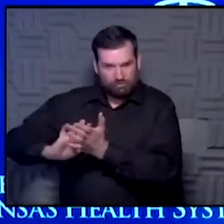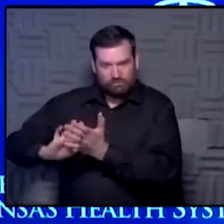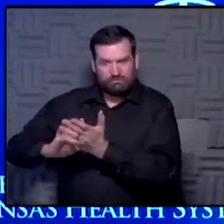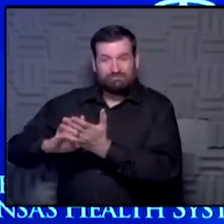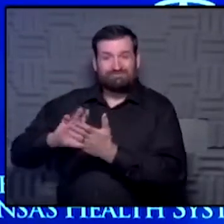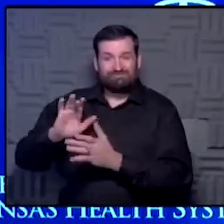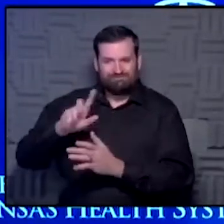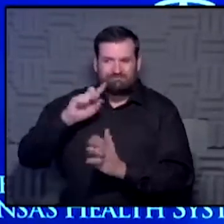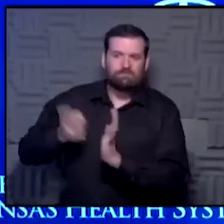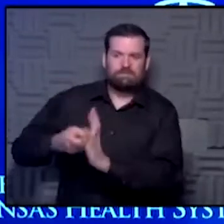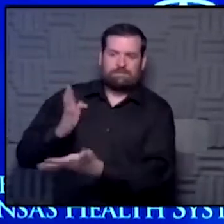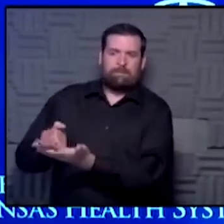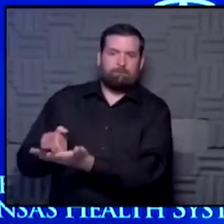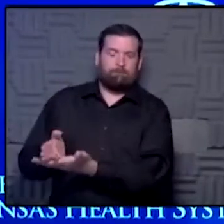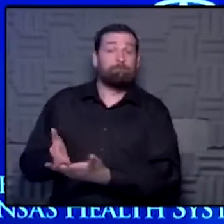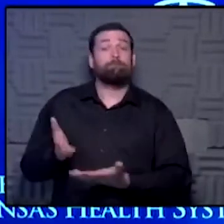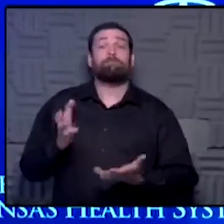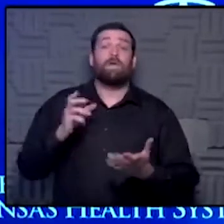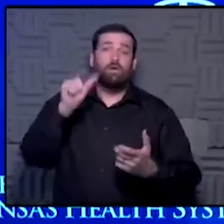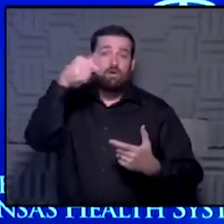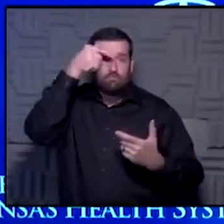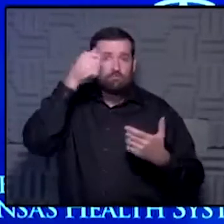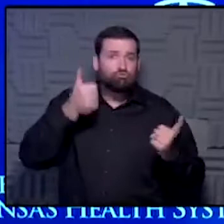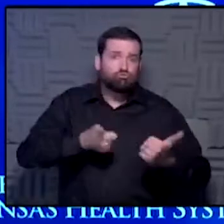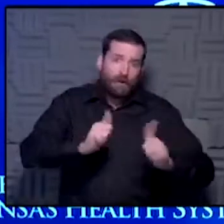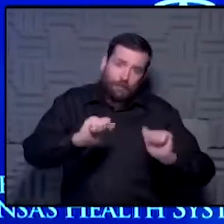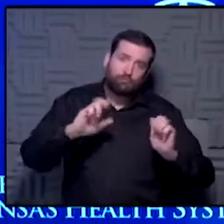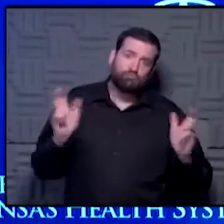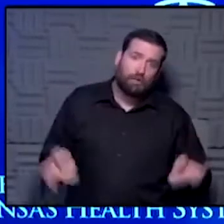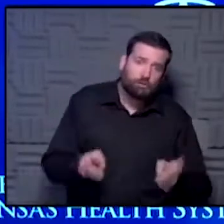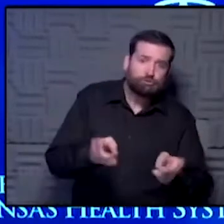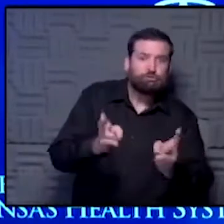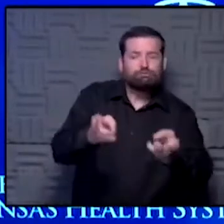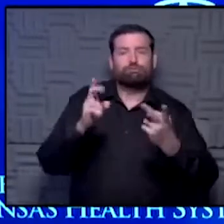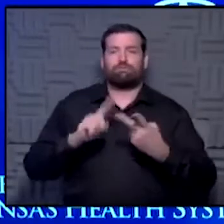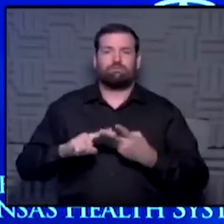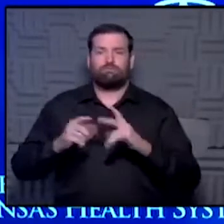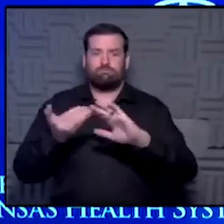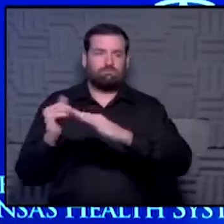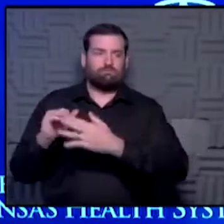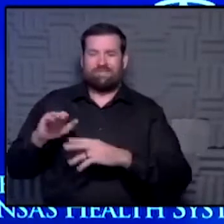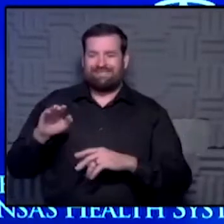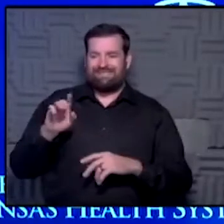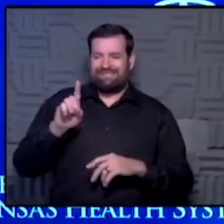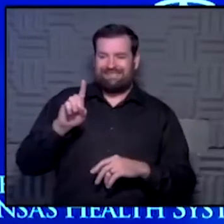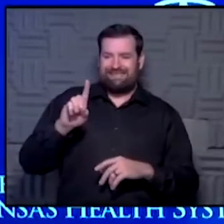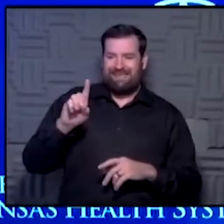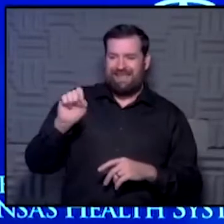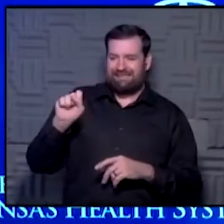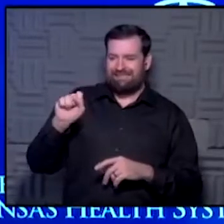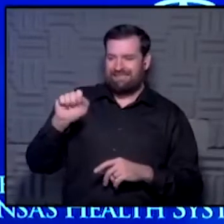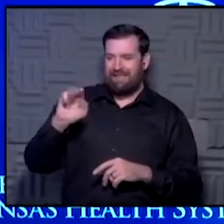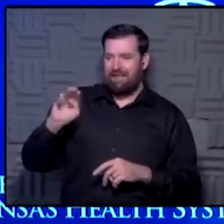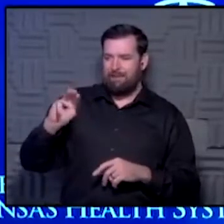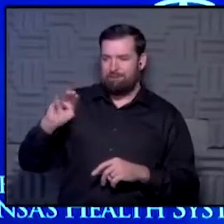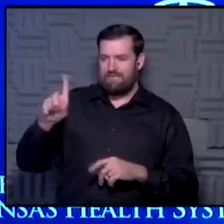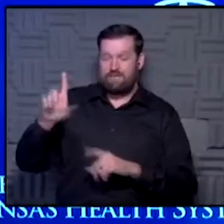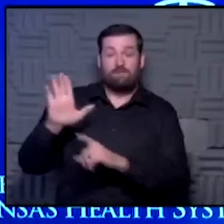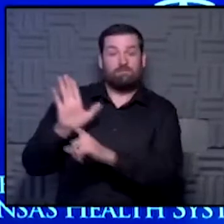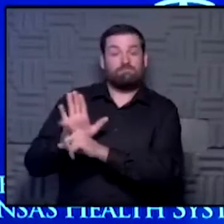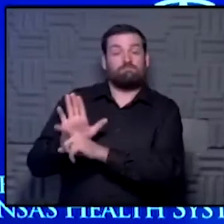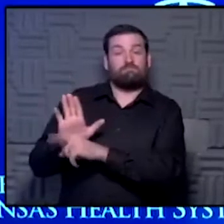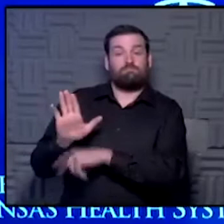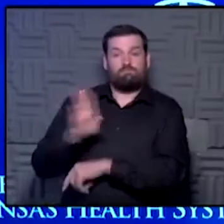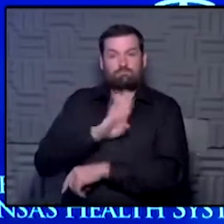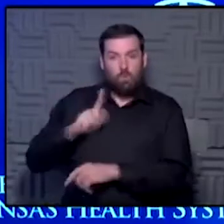try to rush, or somebody may try to popularize these things, but the reality is that DSMB, that monitoring board, has the